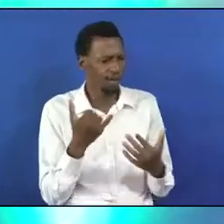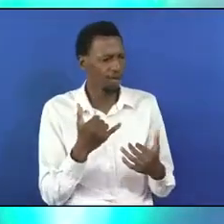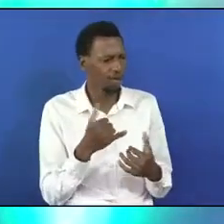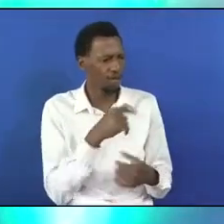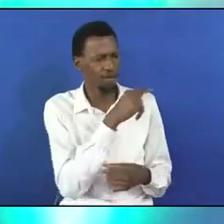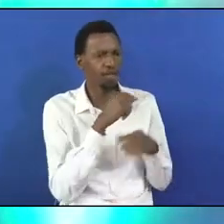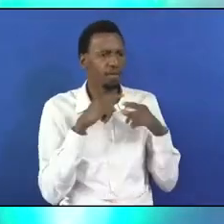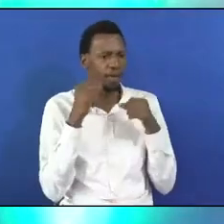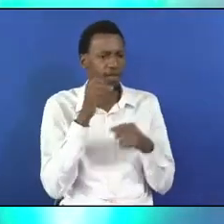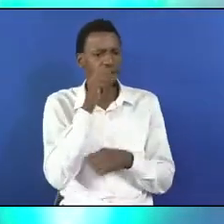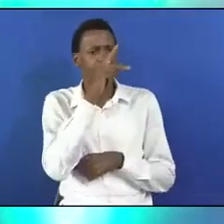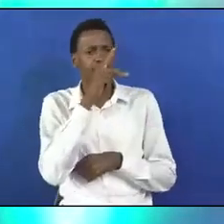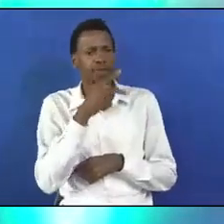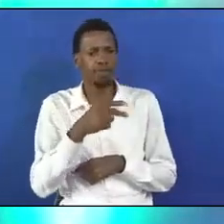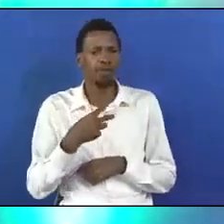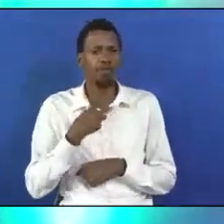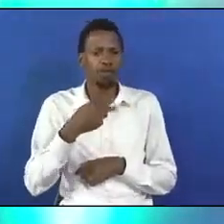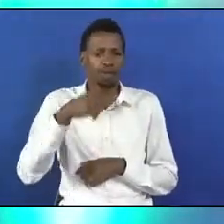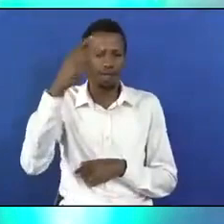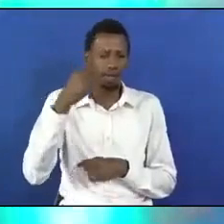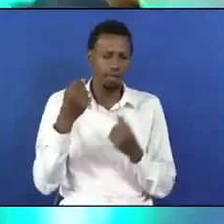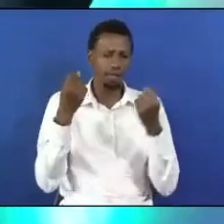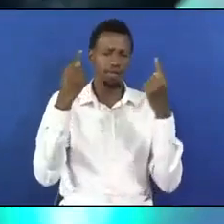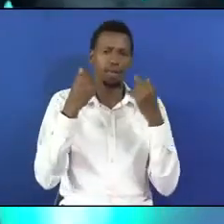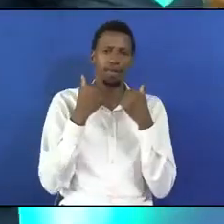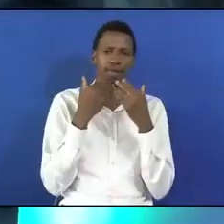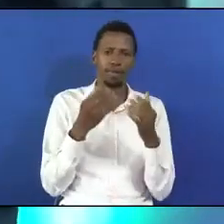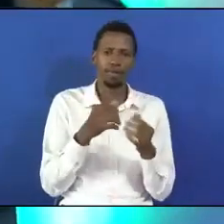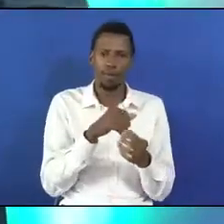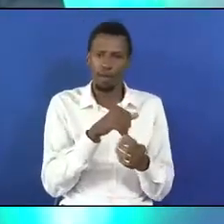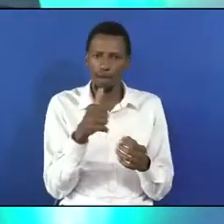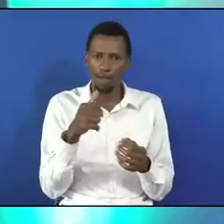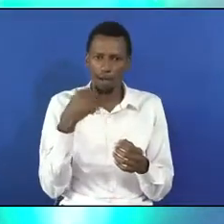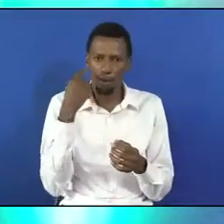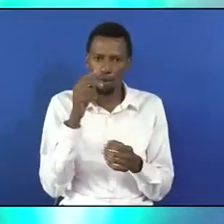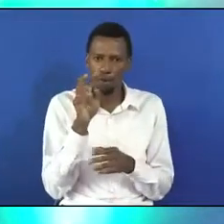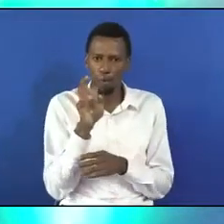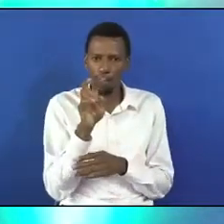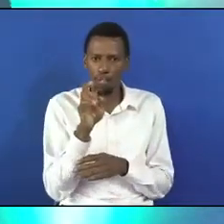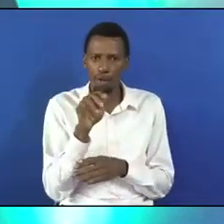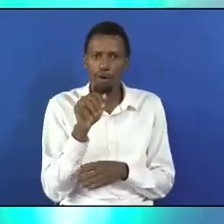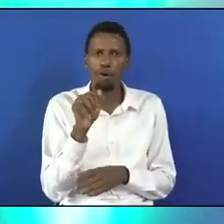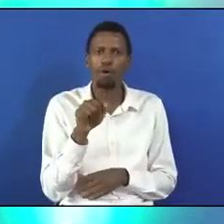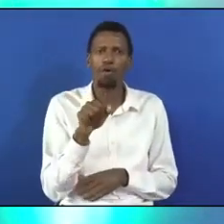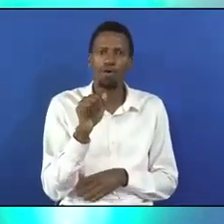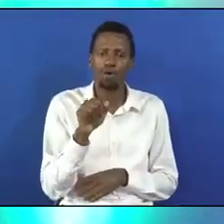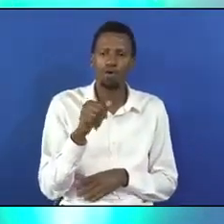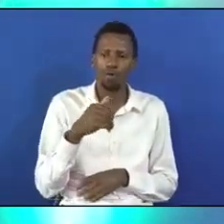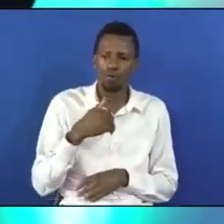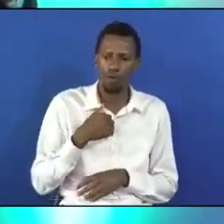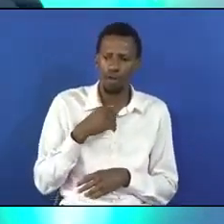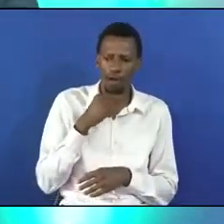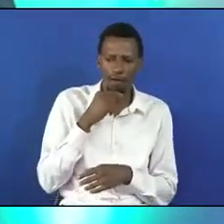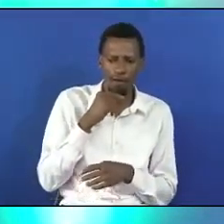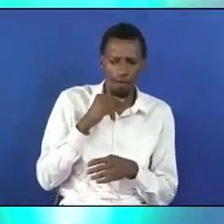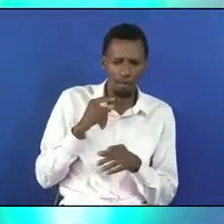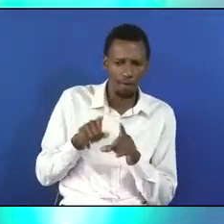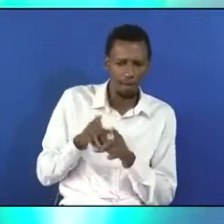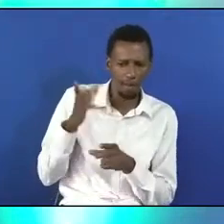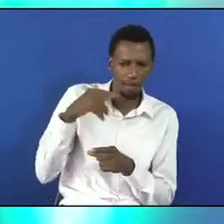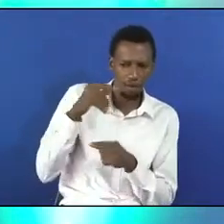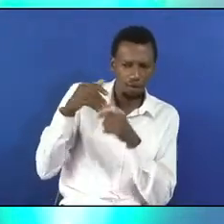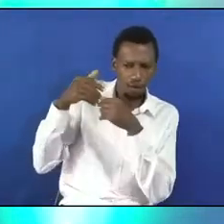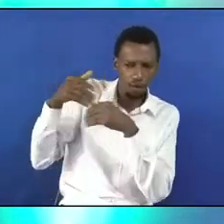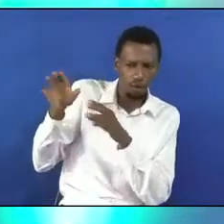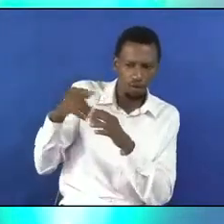I'm not understanding his message." There are those who have switched off. There are those who are saying, "Oh yes, there is a brother who is lost, and I will go